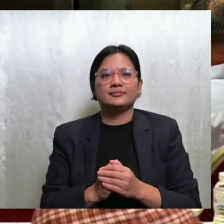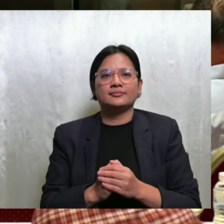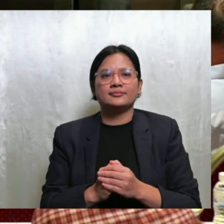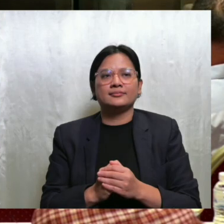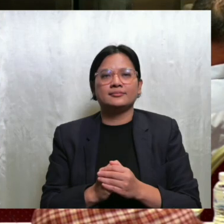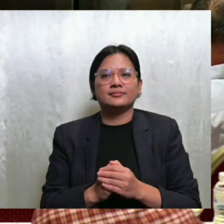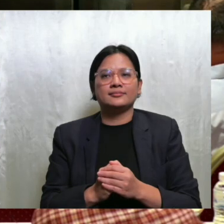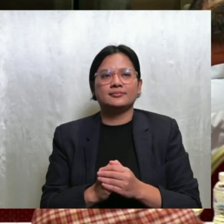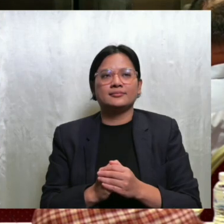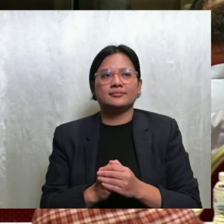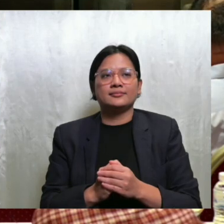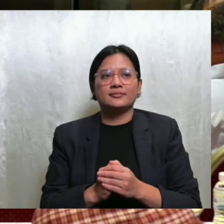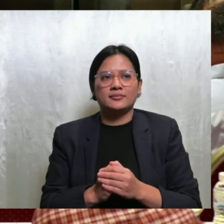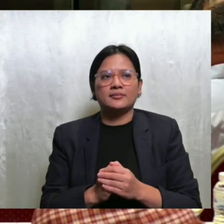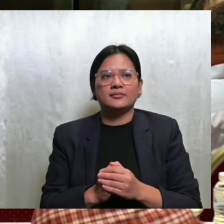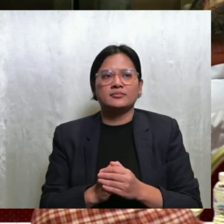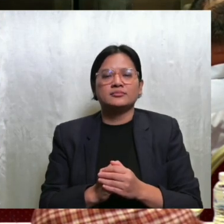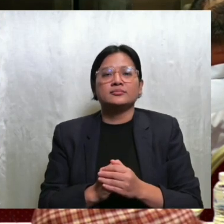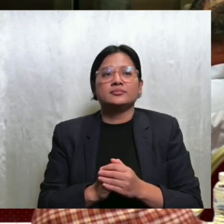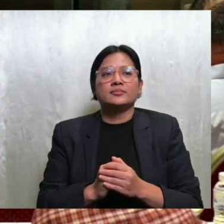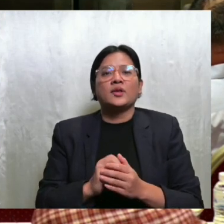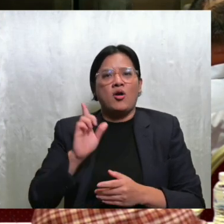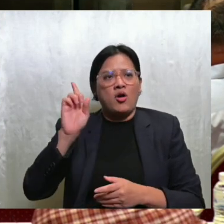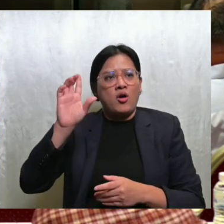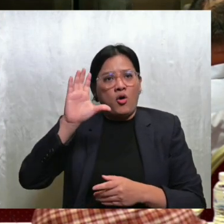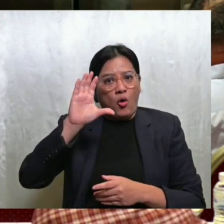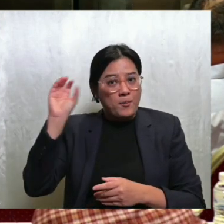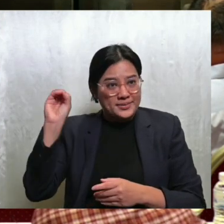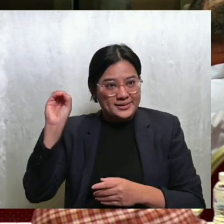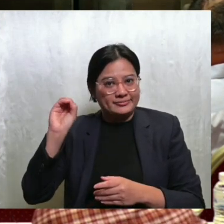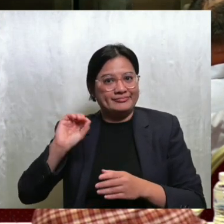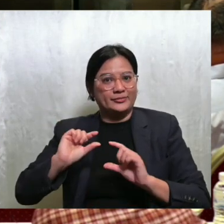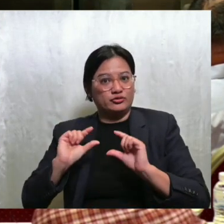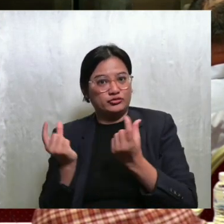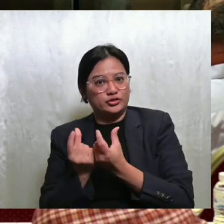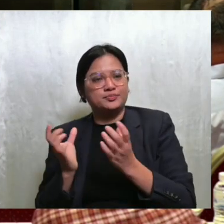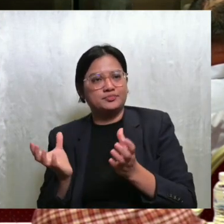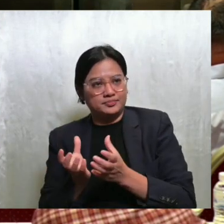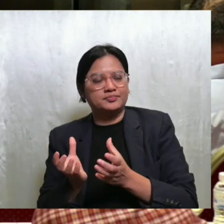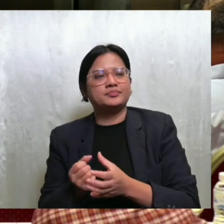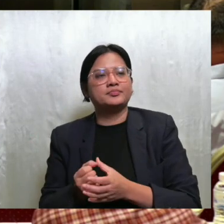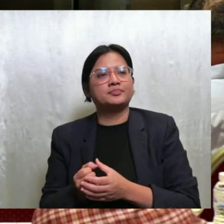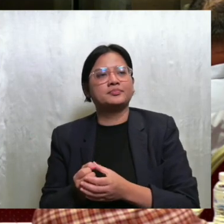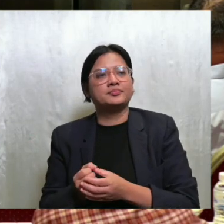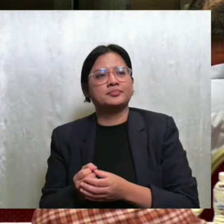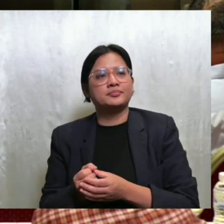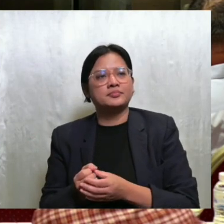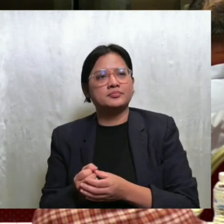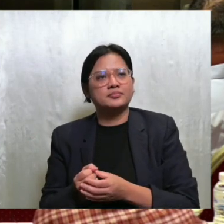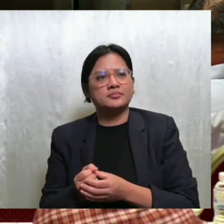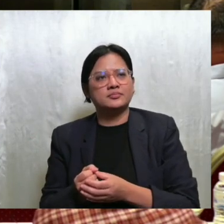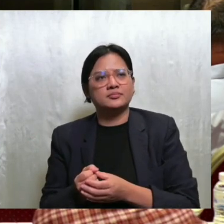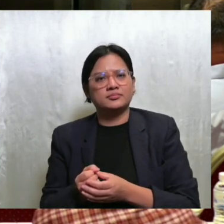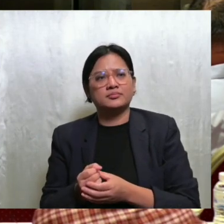companies. Omer is a passionate advocate for transforming education into meaningful solutions through the use of digital